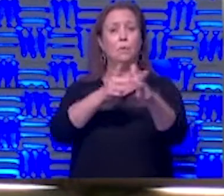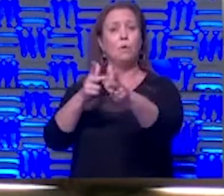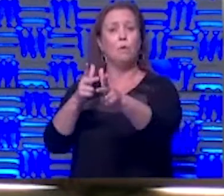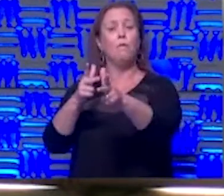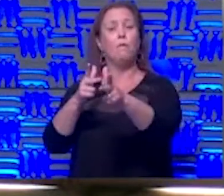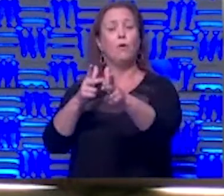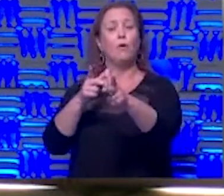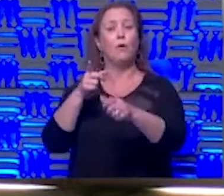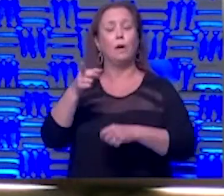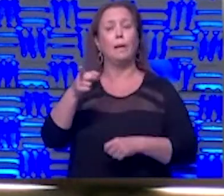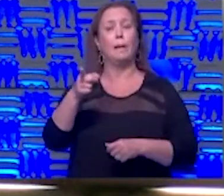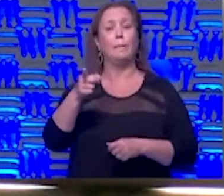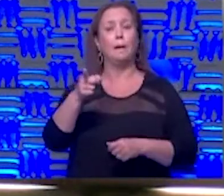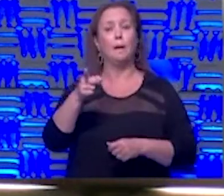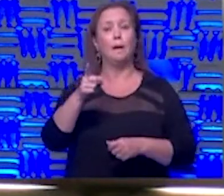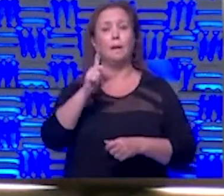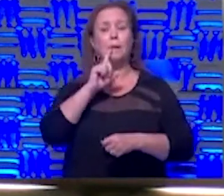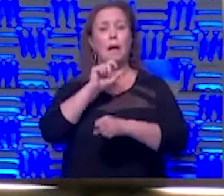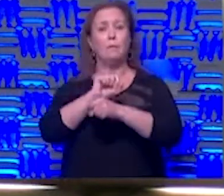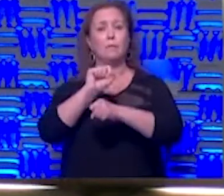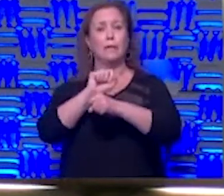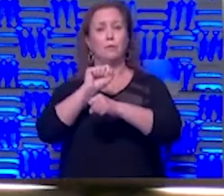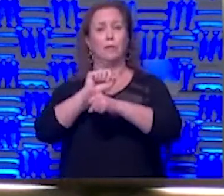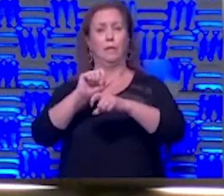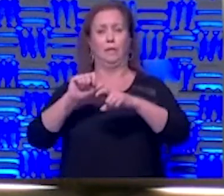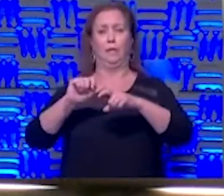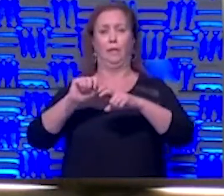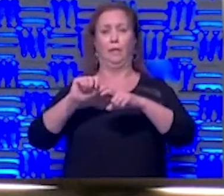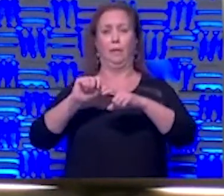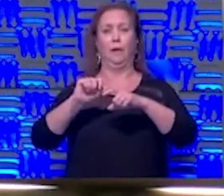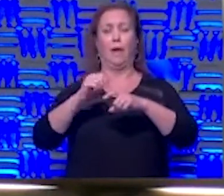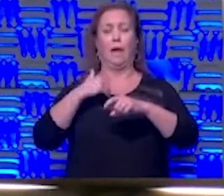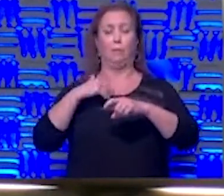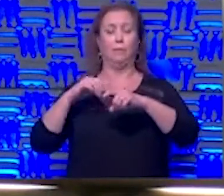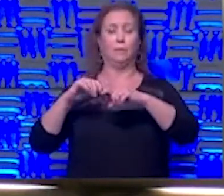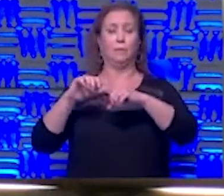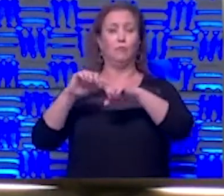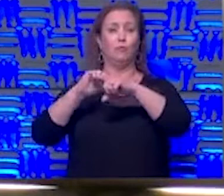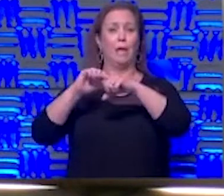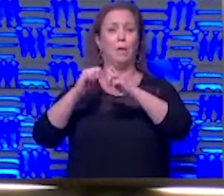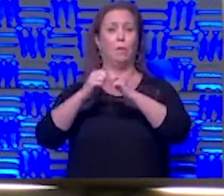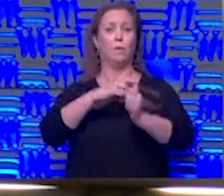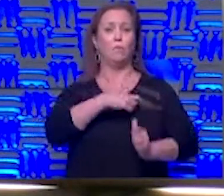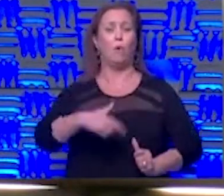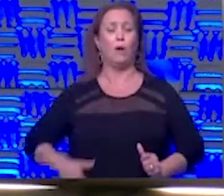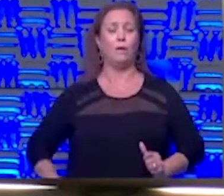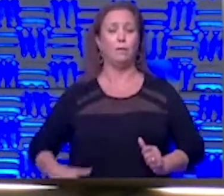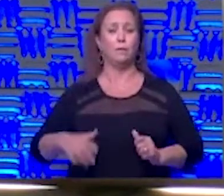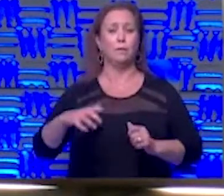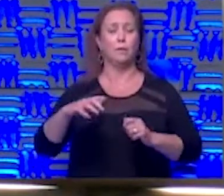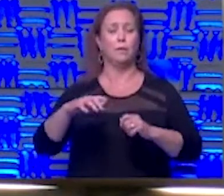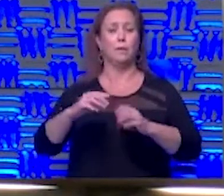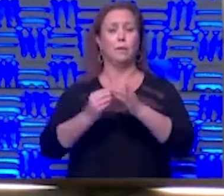I was actually in spring training with the Royals, and